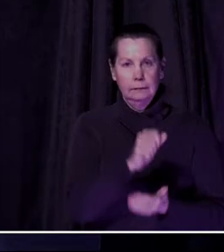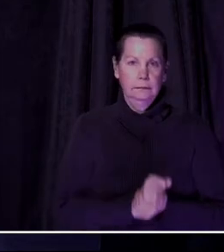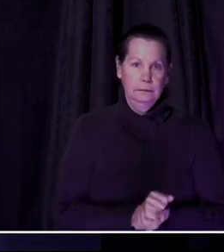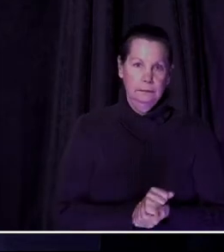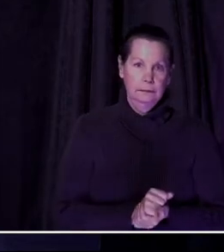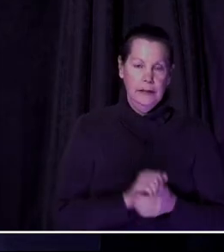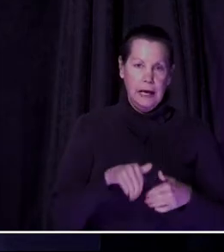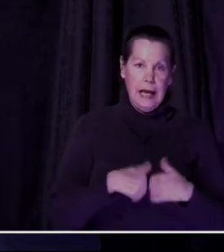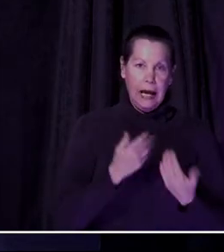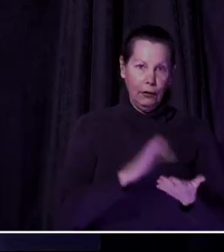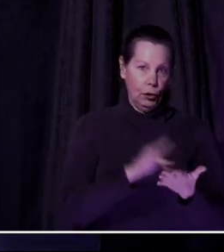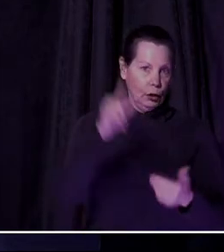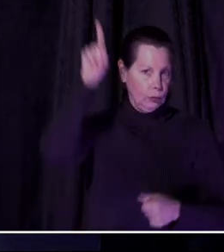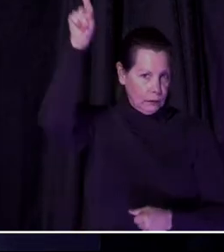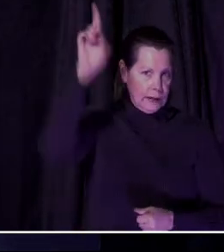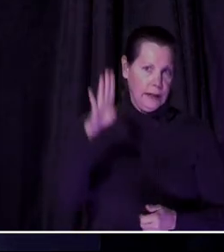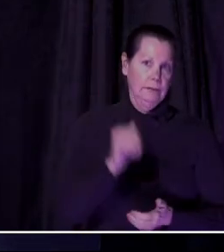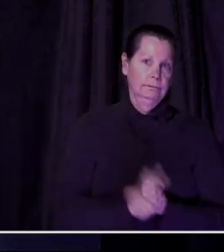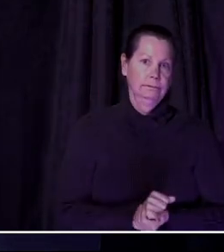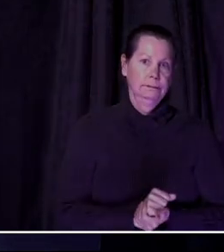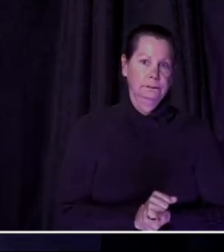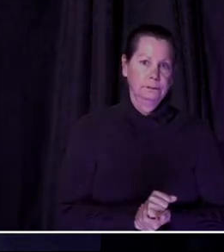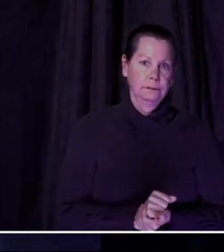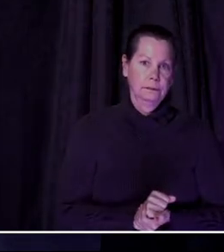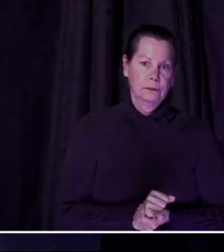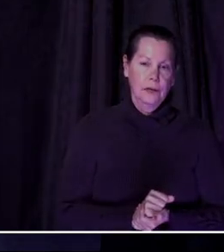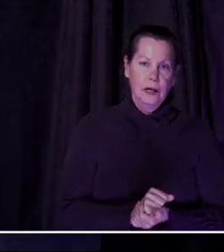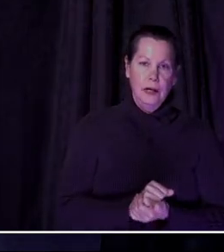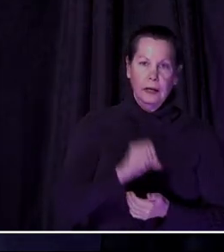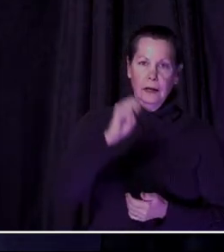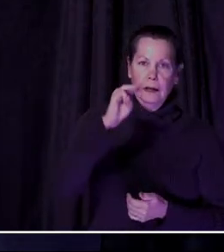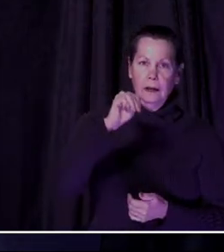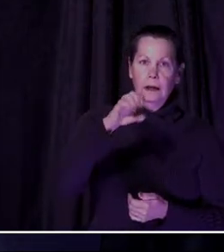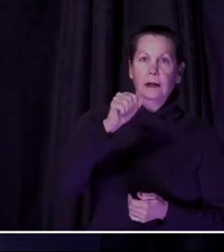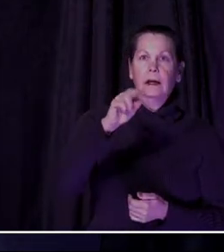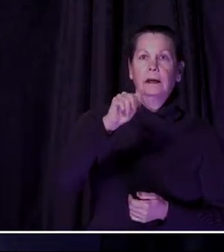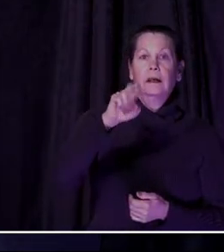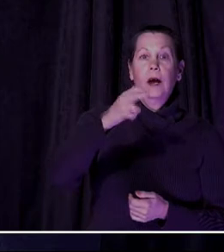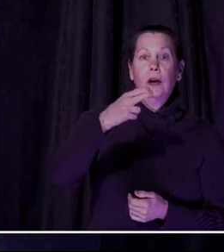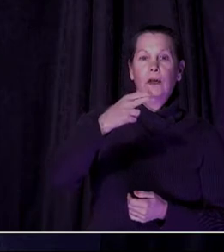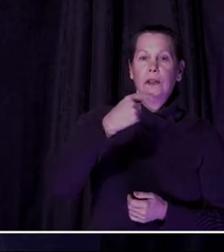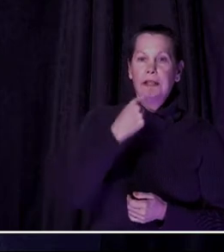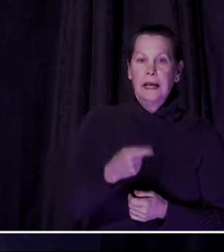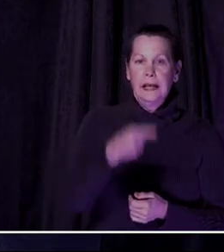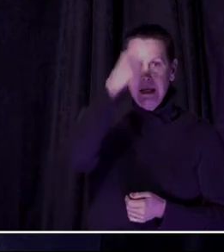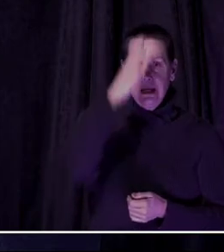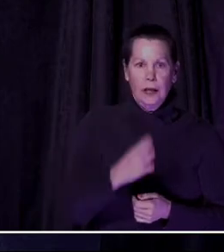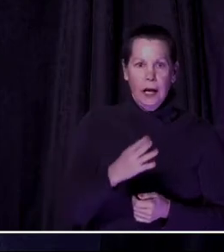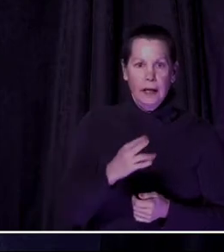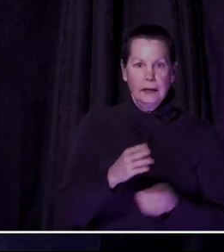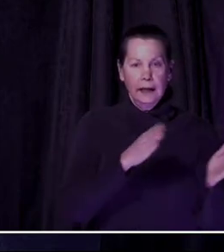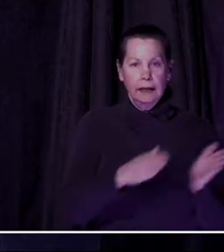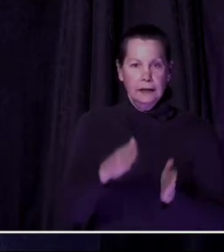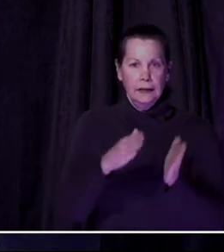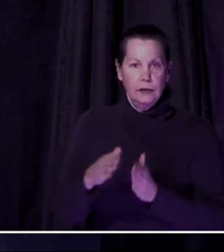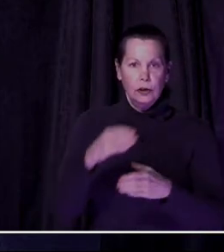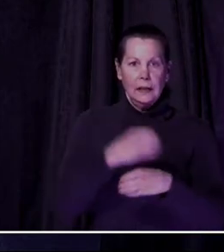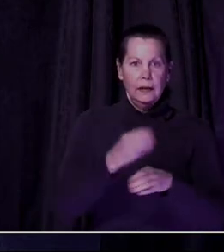How are you going to glorify me? John MacArthur said it this way. God's intention in the creation of